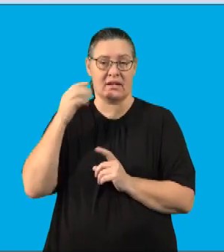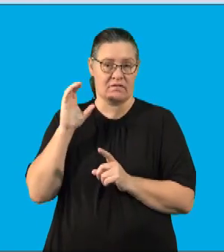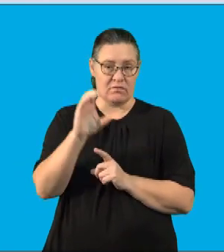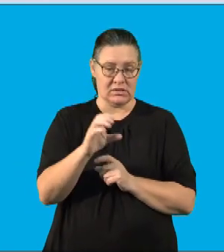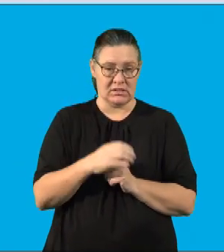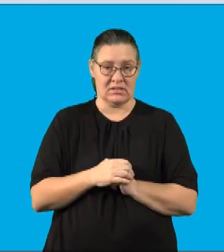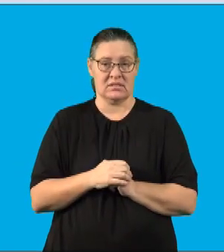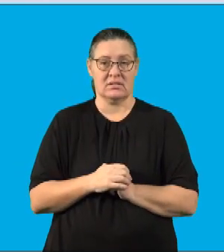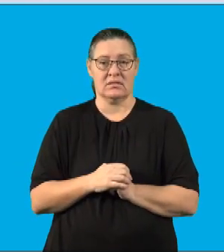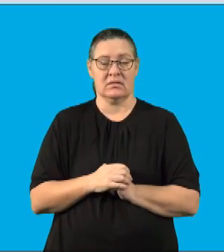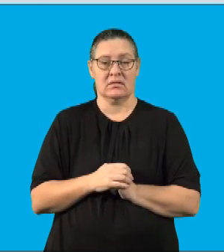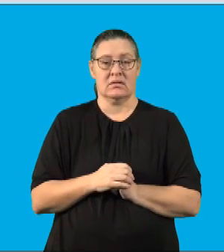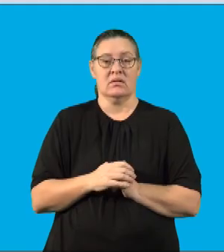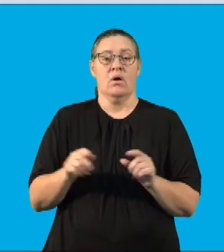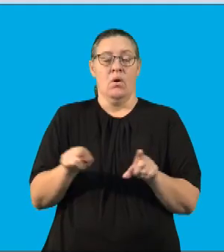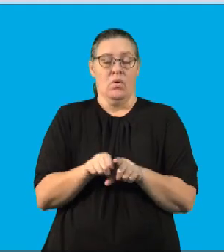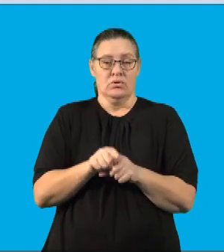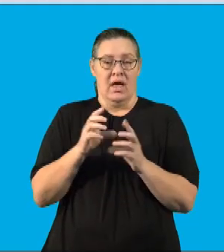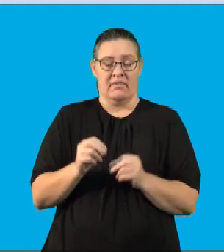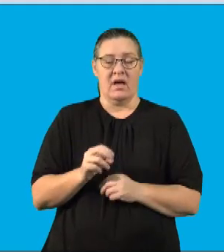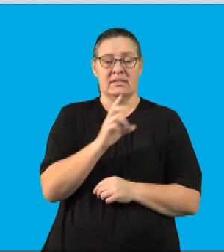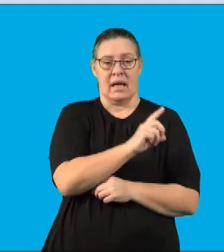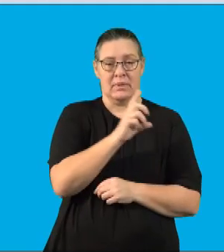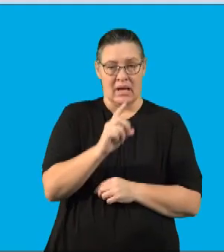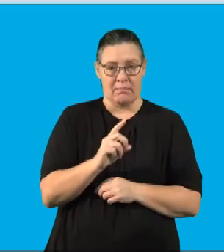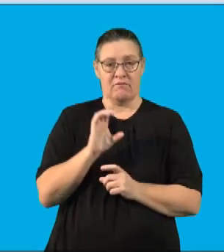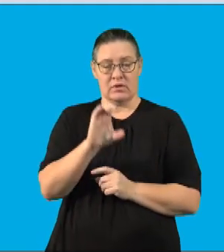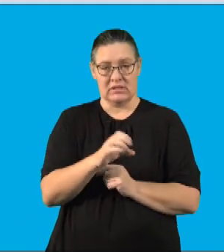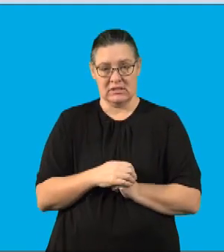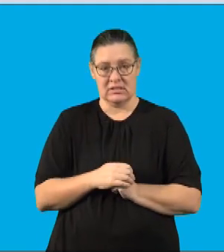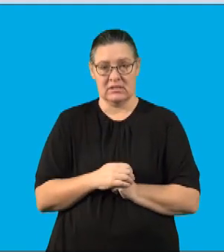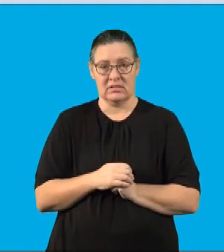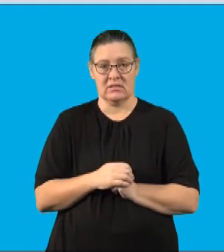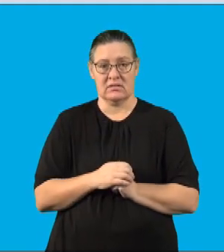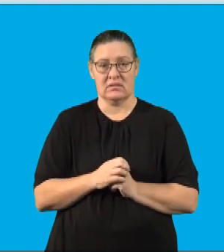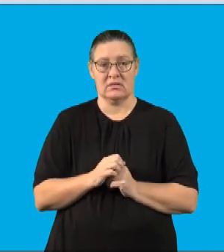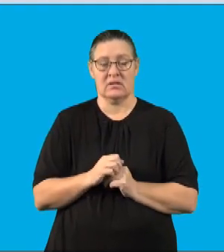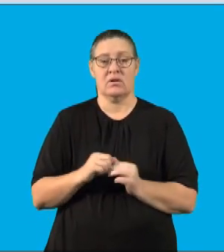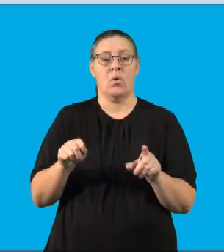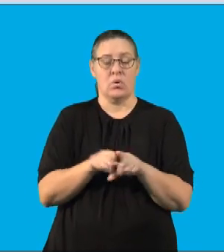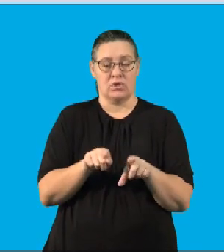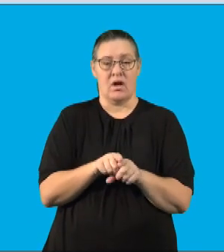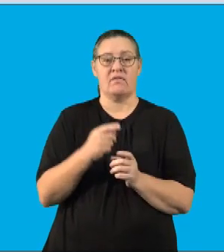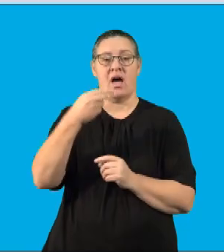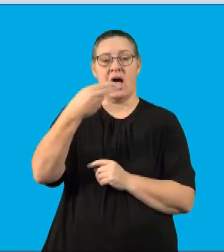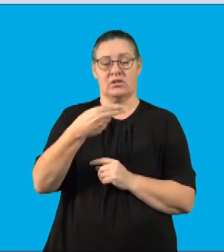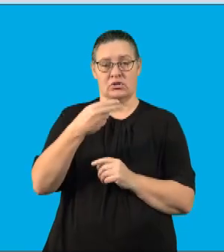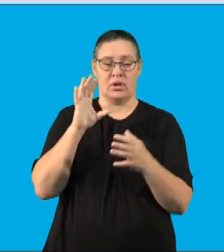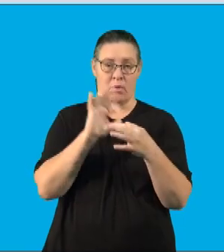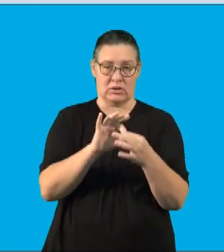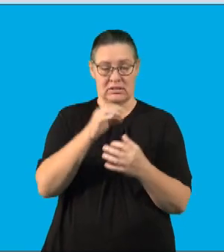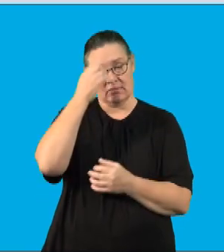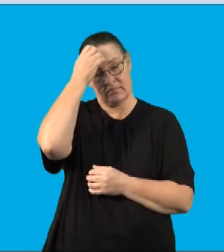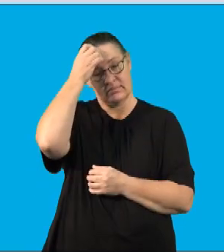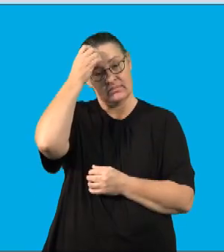London forces, it also has the dipole-dipole forces, and also has the hydrogen bonds.